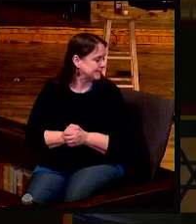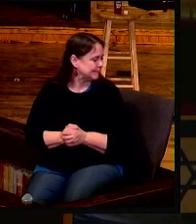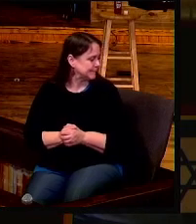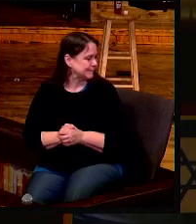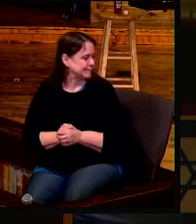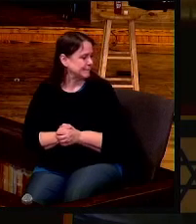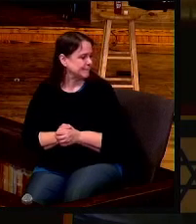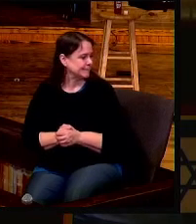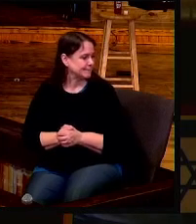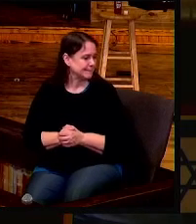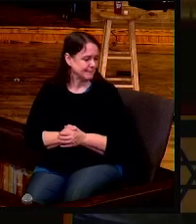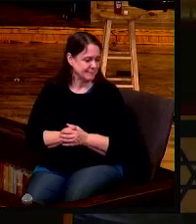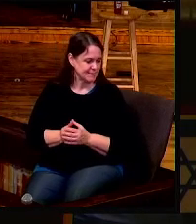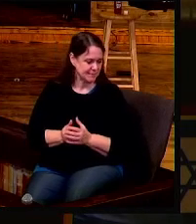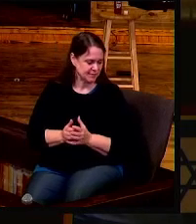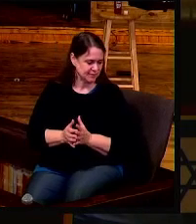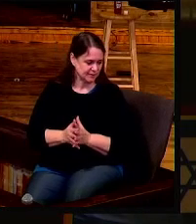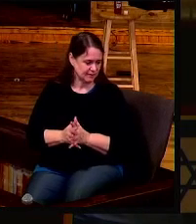one, please.